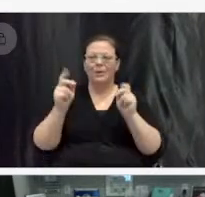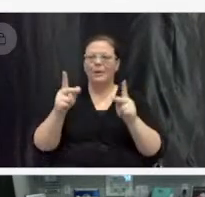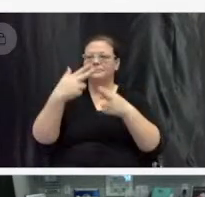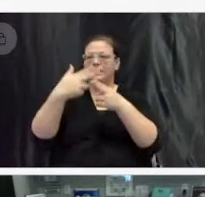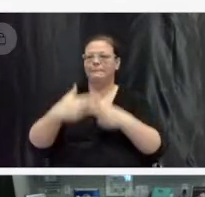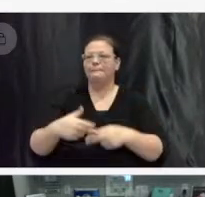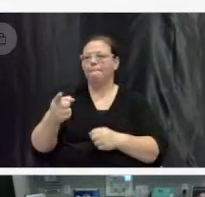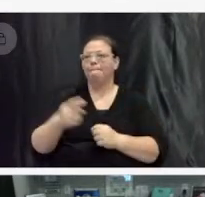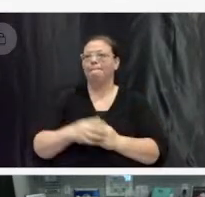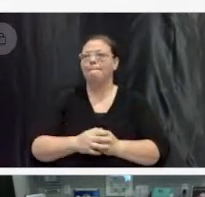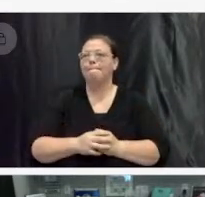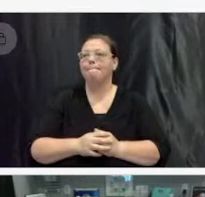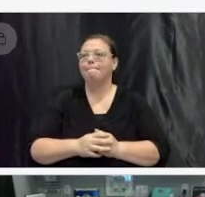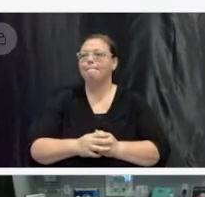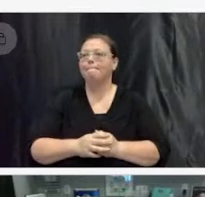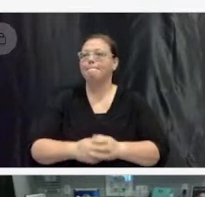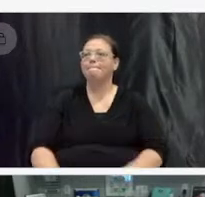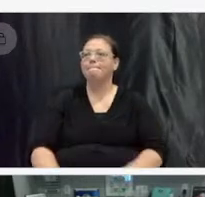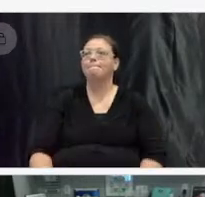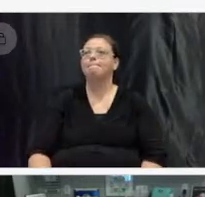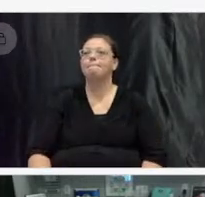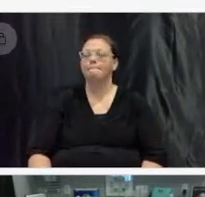please.